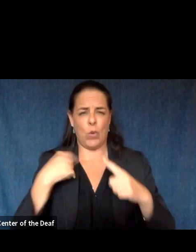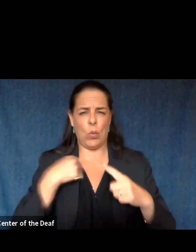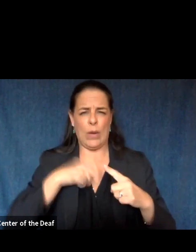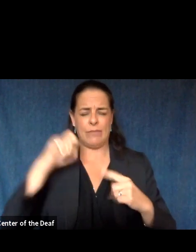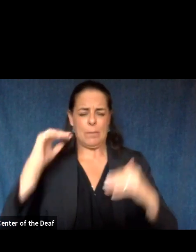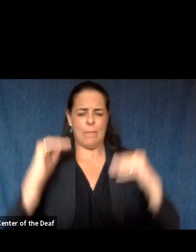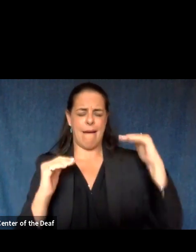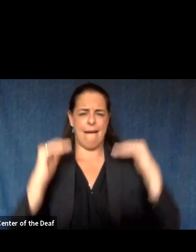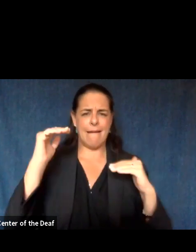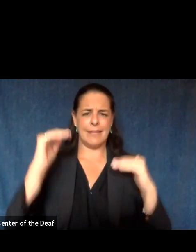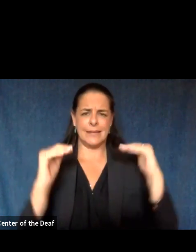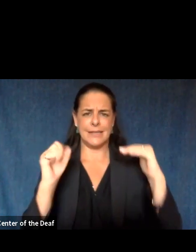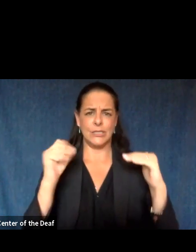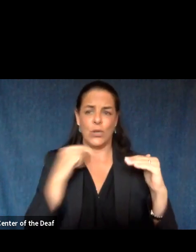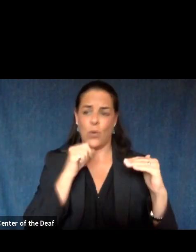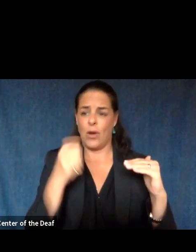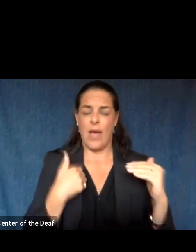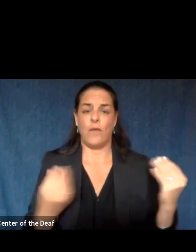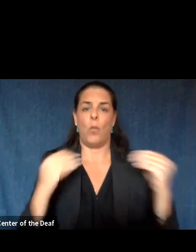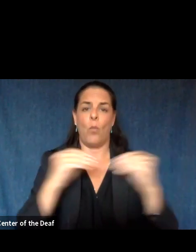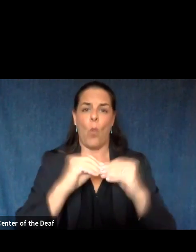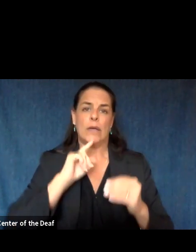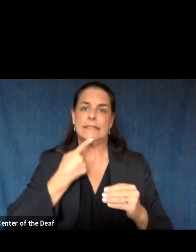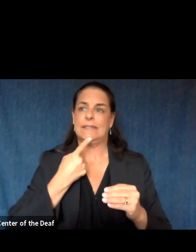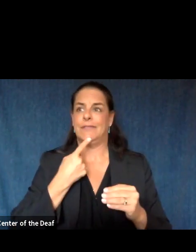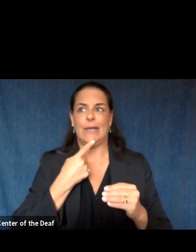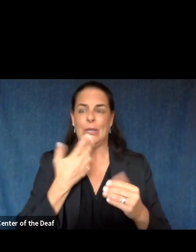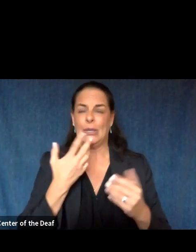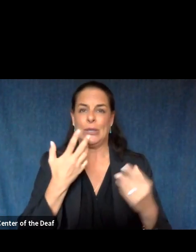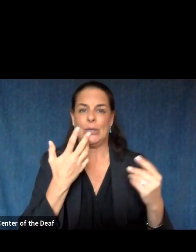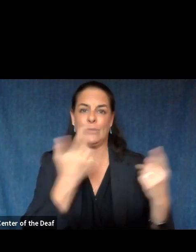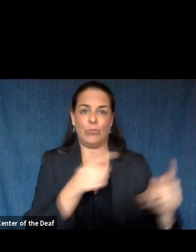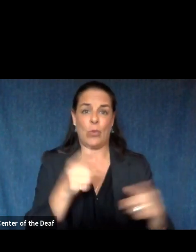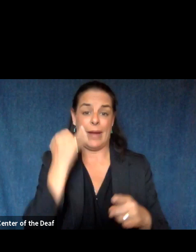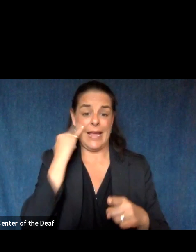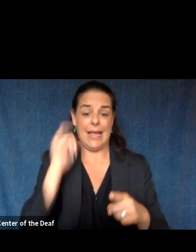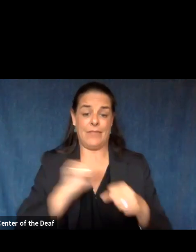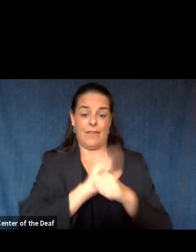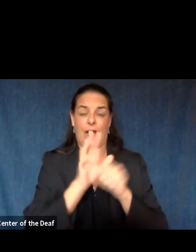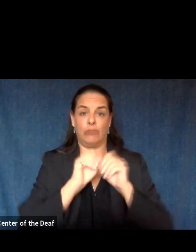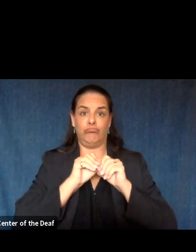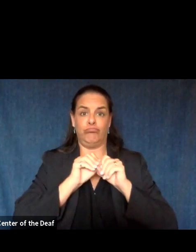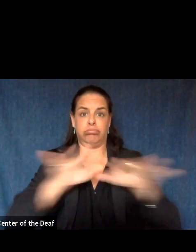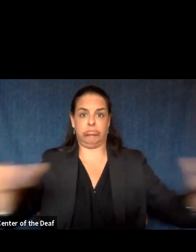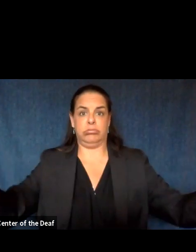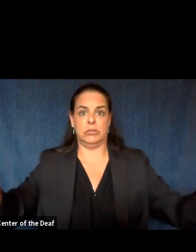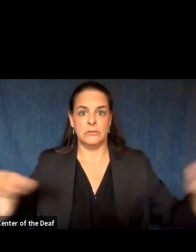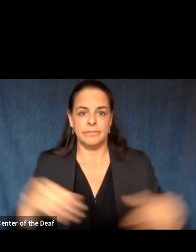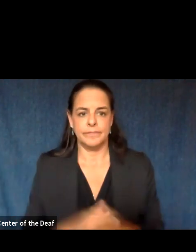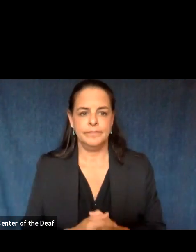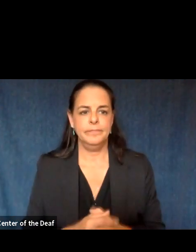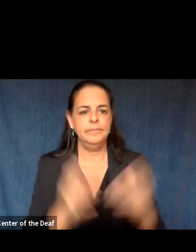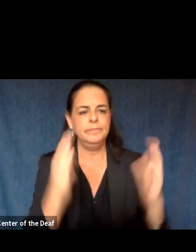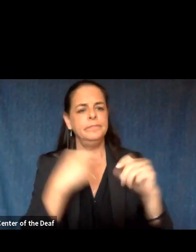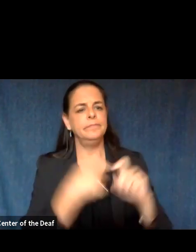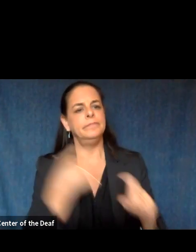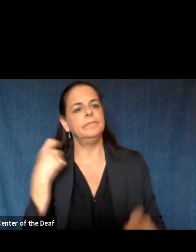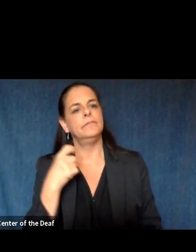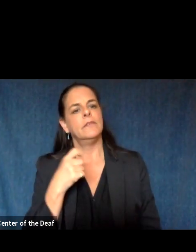there so we don't have even more severe consequences if the virus were to run rampant. From Jeff